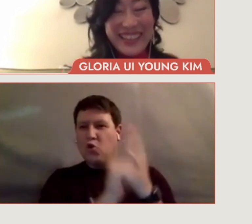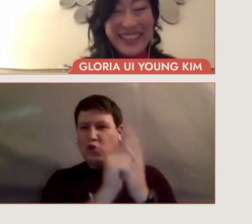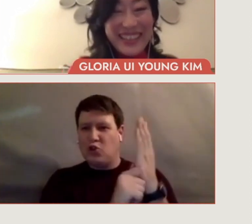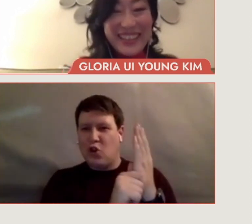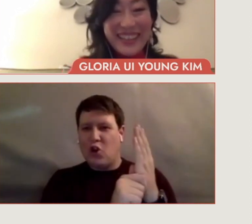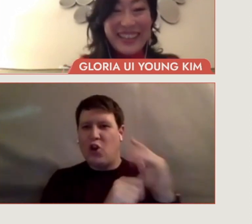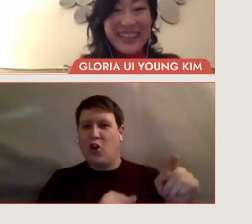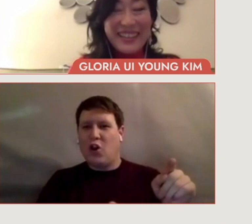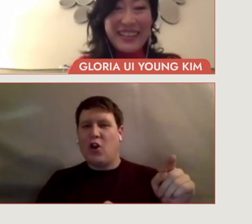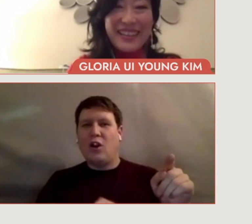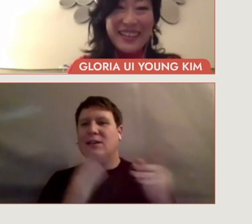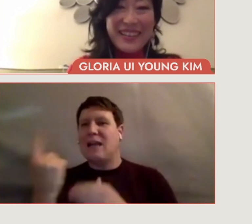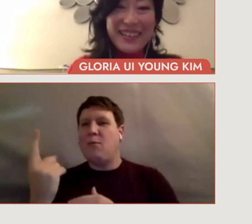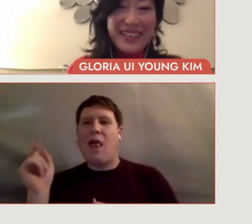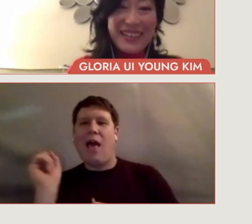So somebody was asking,